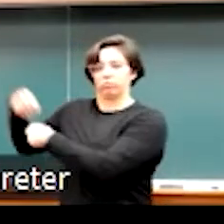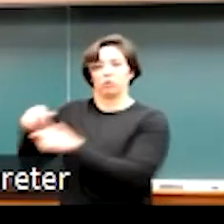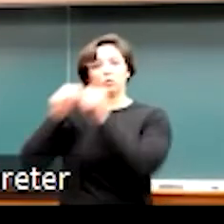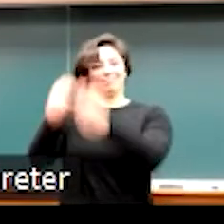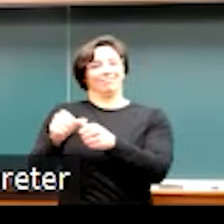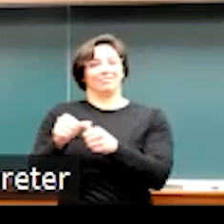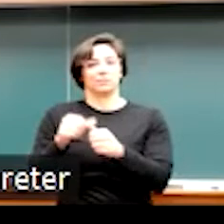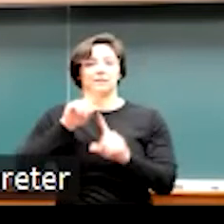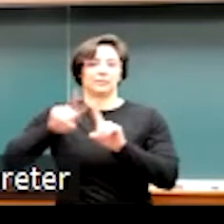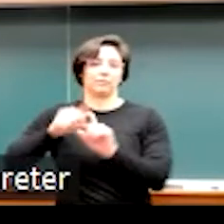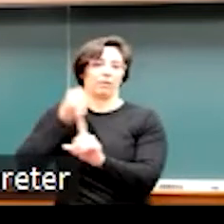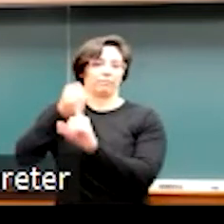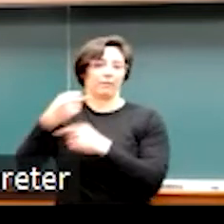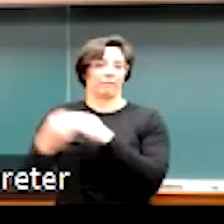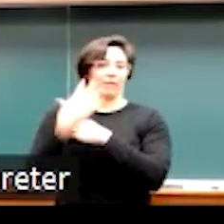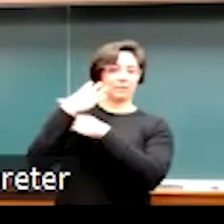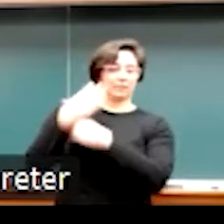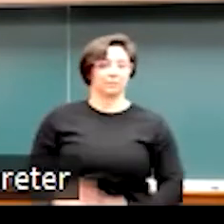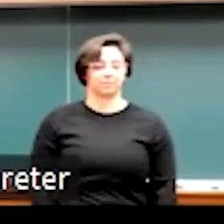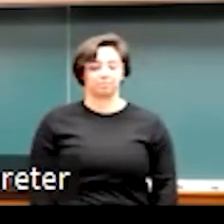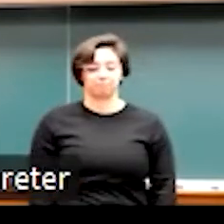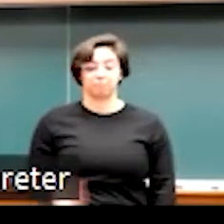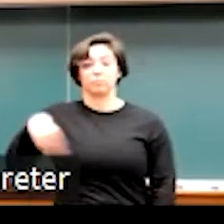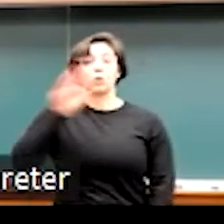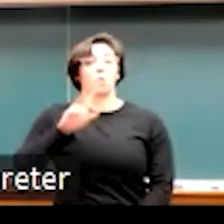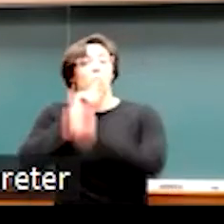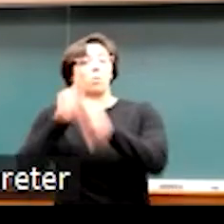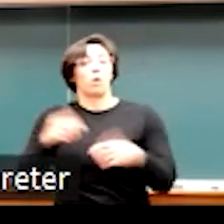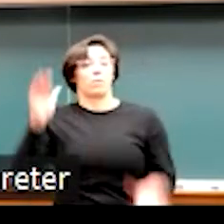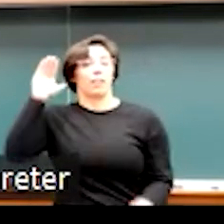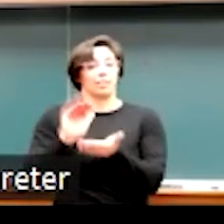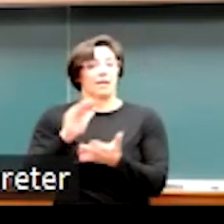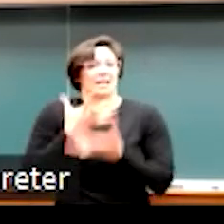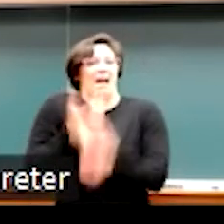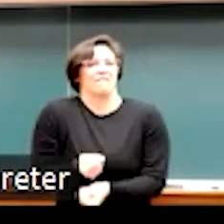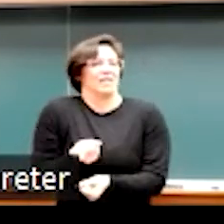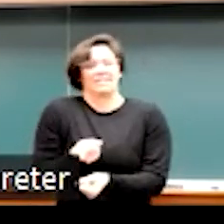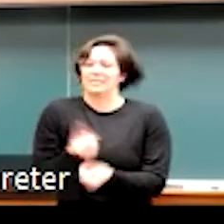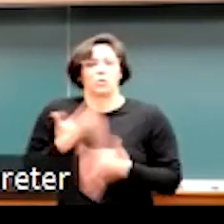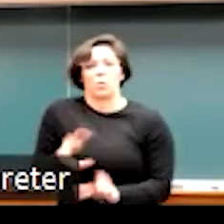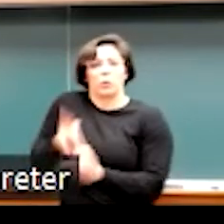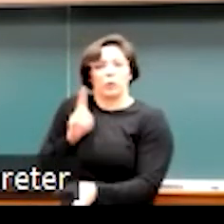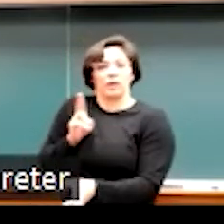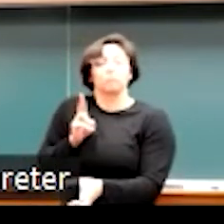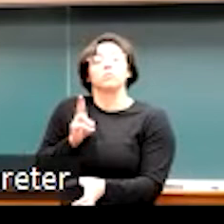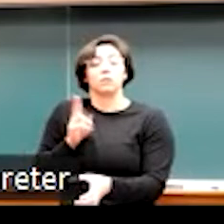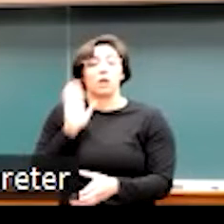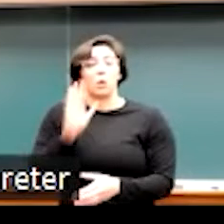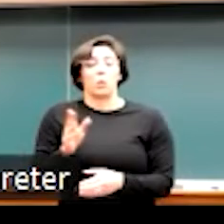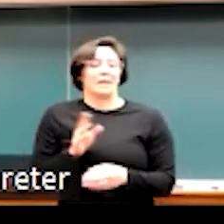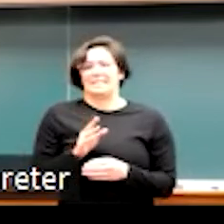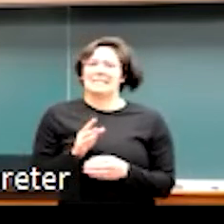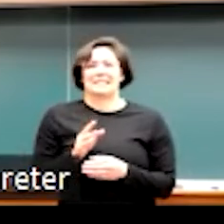effects going. They tend to report being less confident in their ability to quit. They're less likely to initiate quit